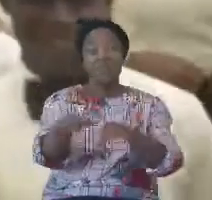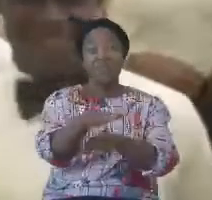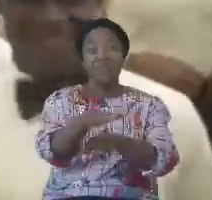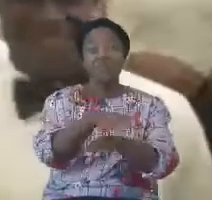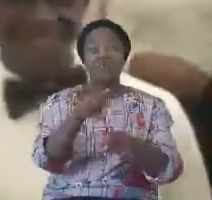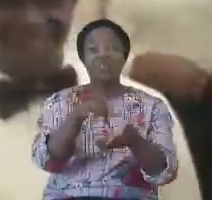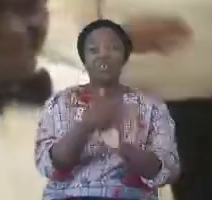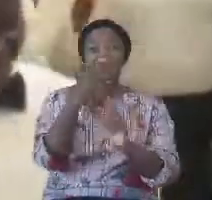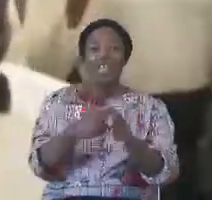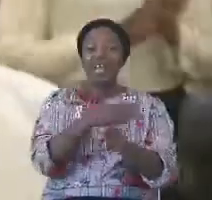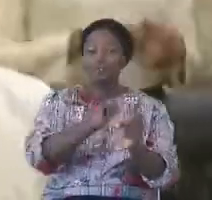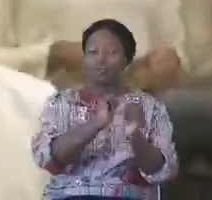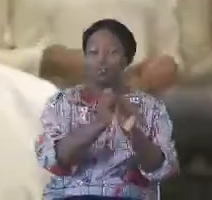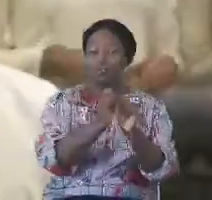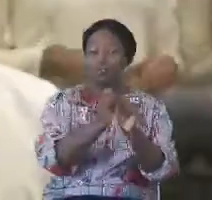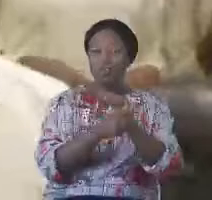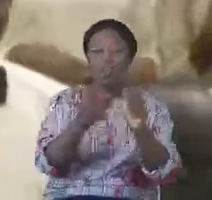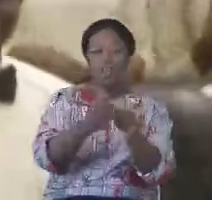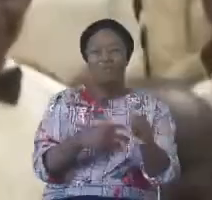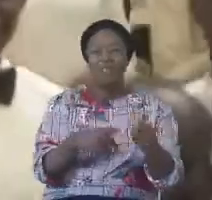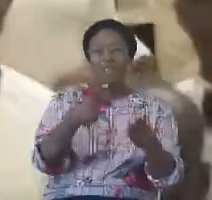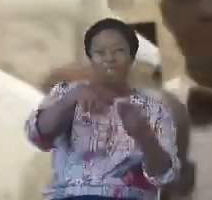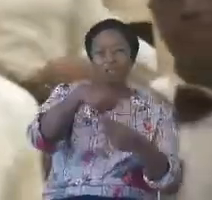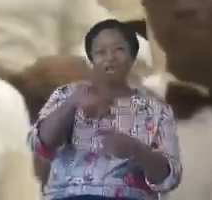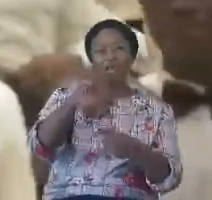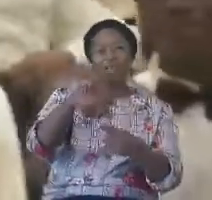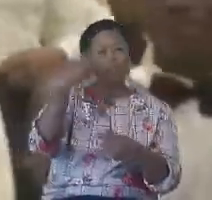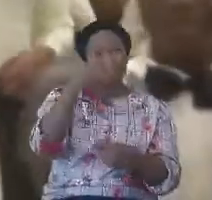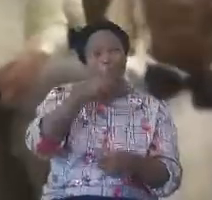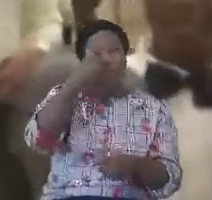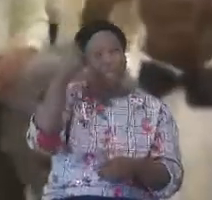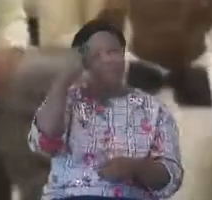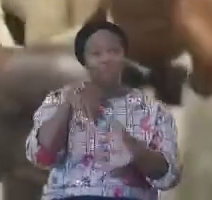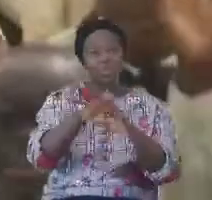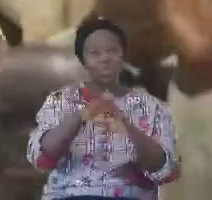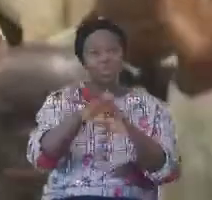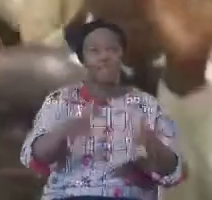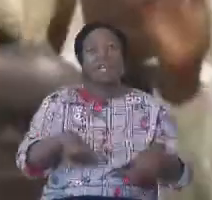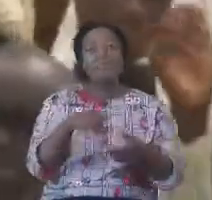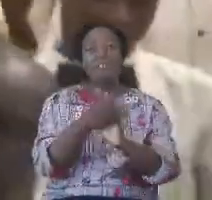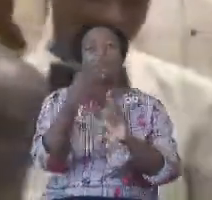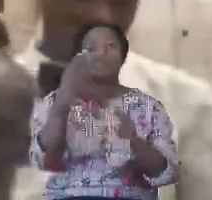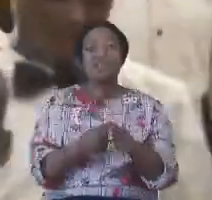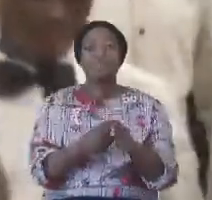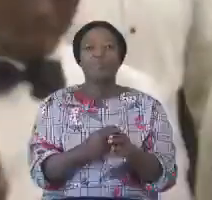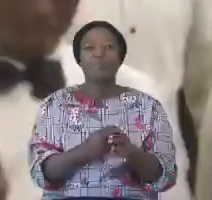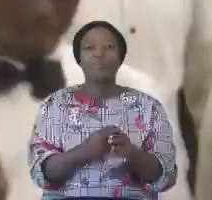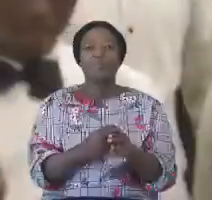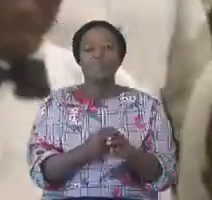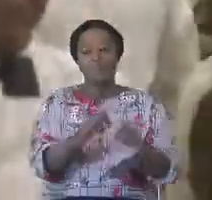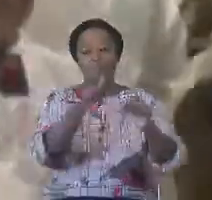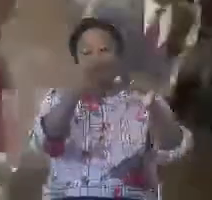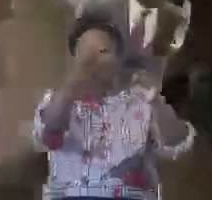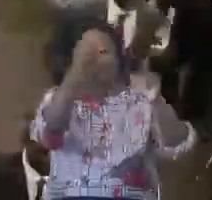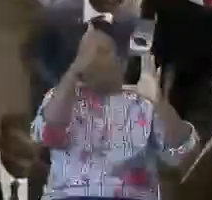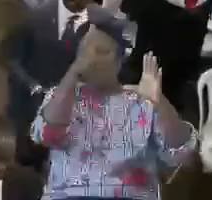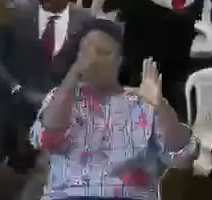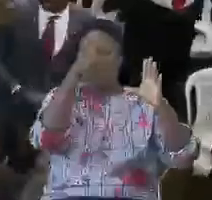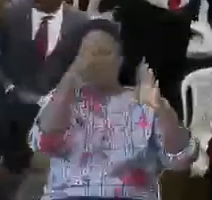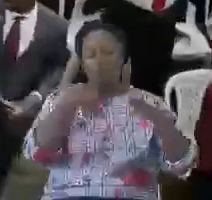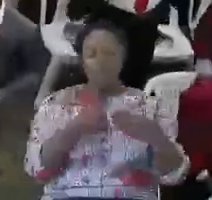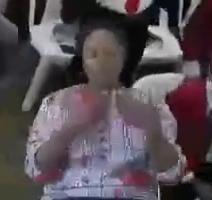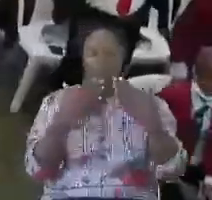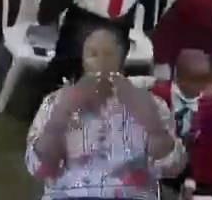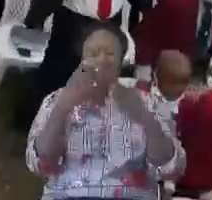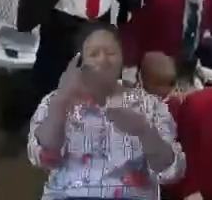you today and make his face to shine over you and turn everything around for the better in